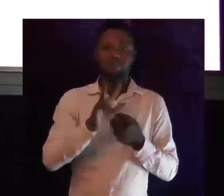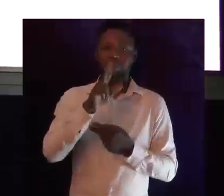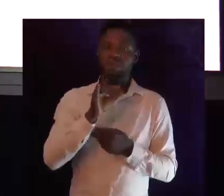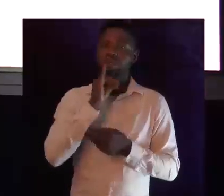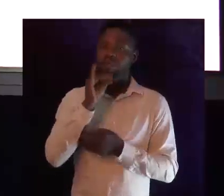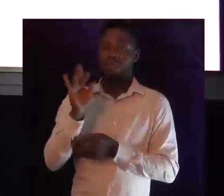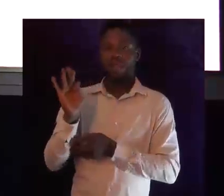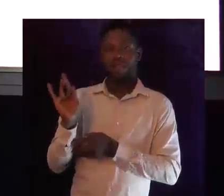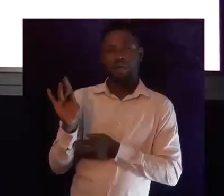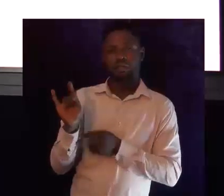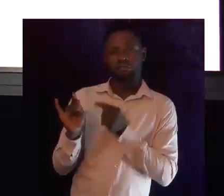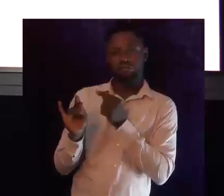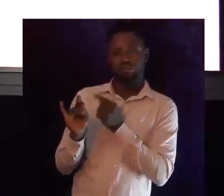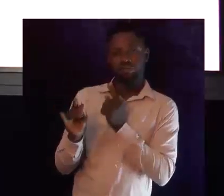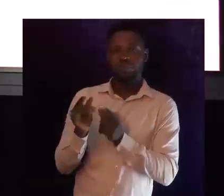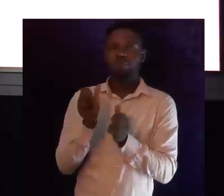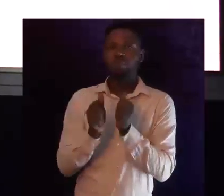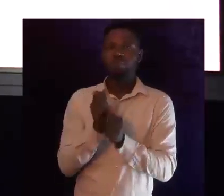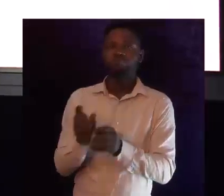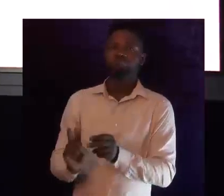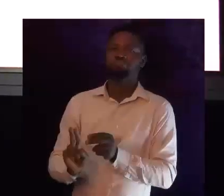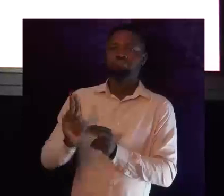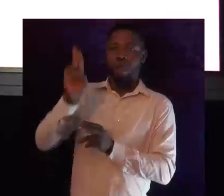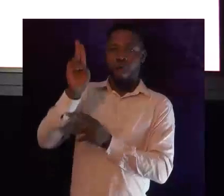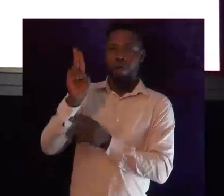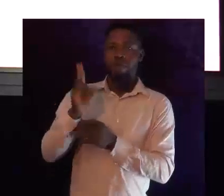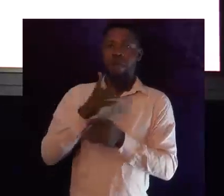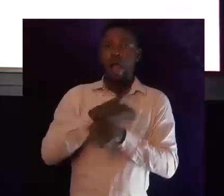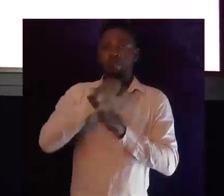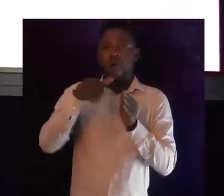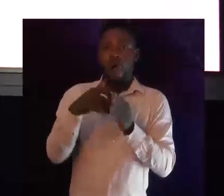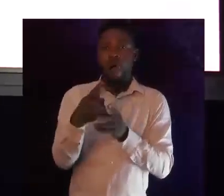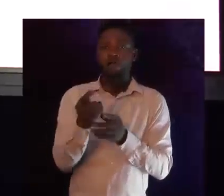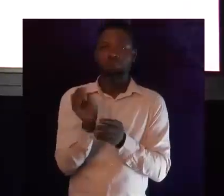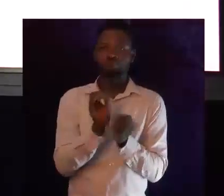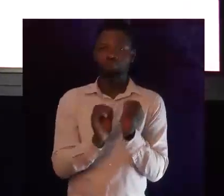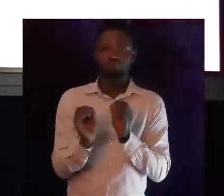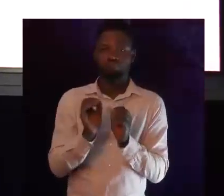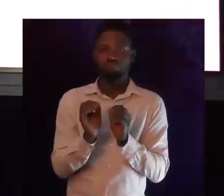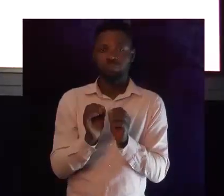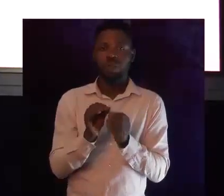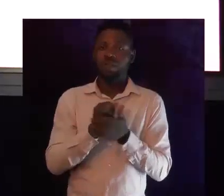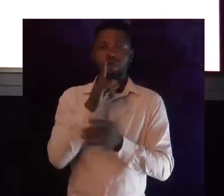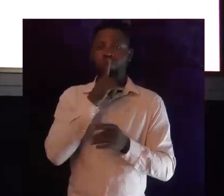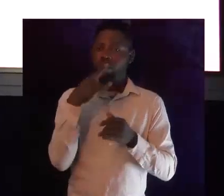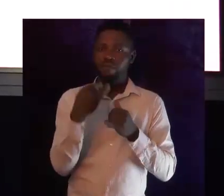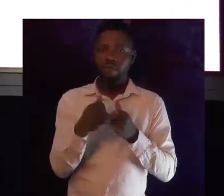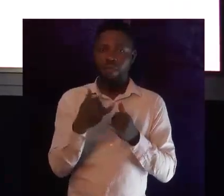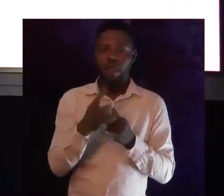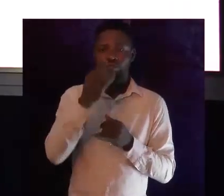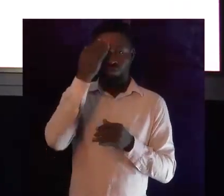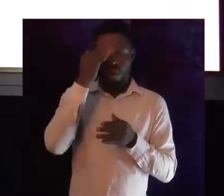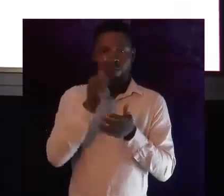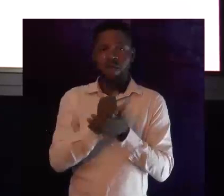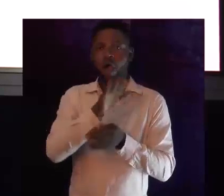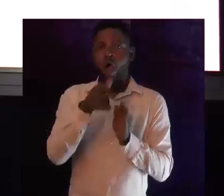we'll multiply 6 by 3, and you know that that gives us 18. So we just away Steve Harvey and put 18 over there. But